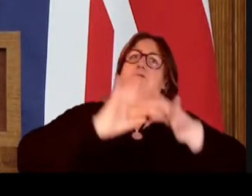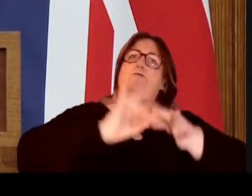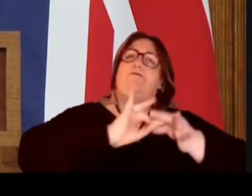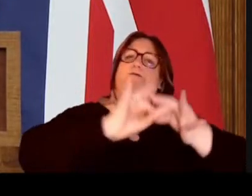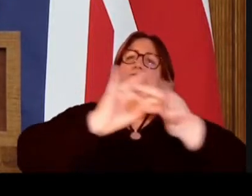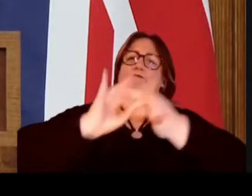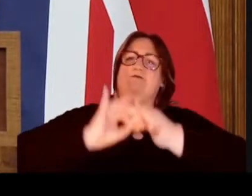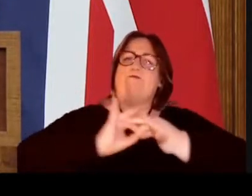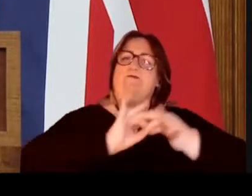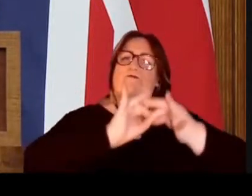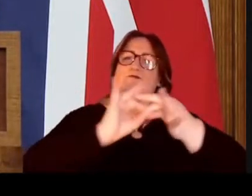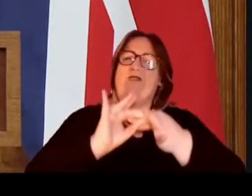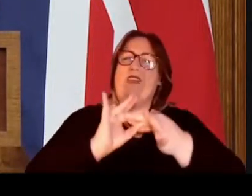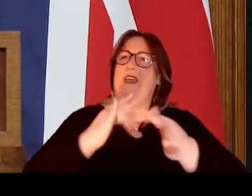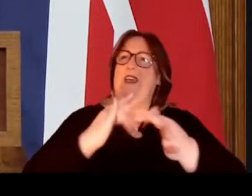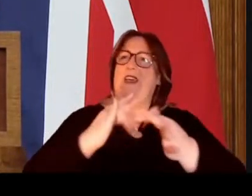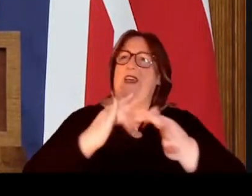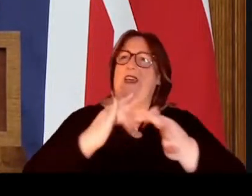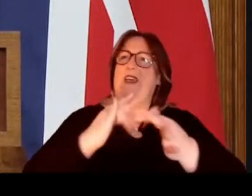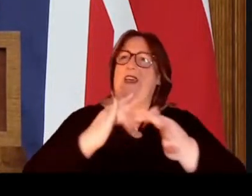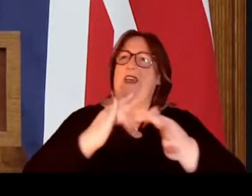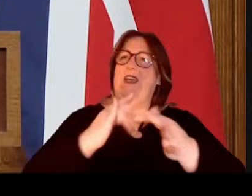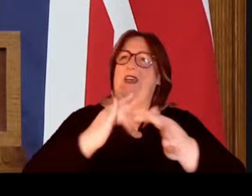been ripped apart.